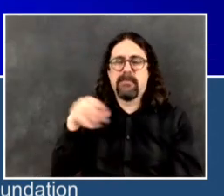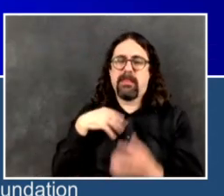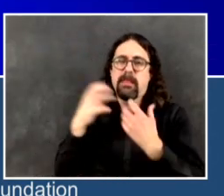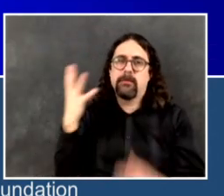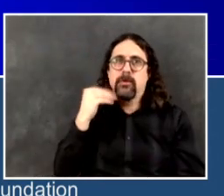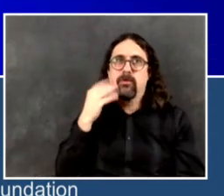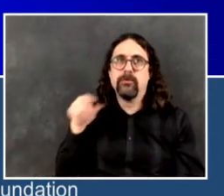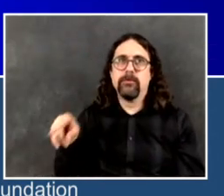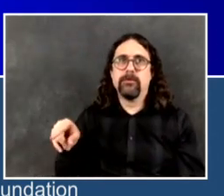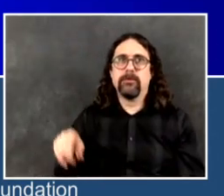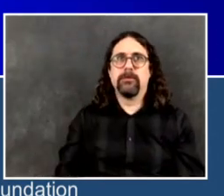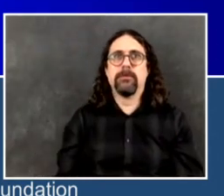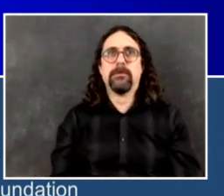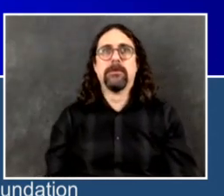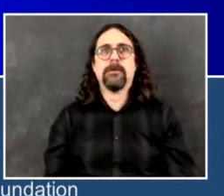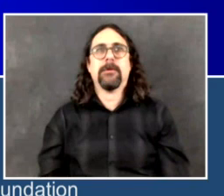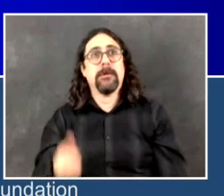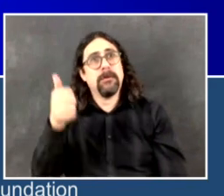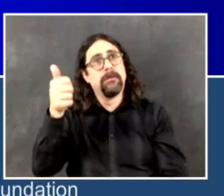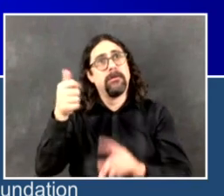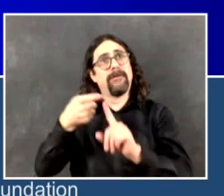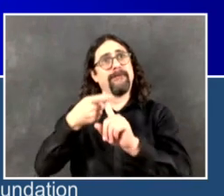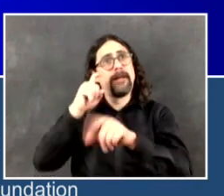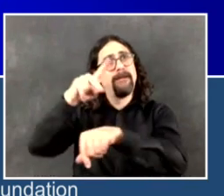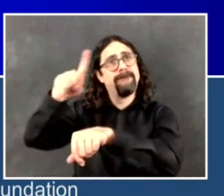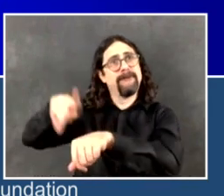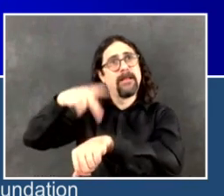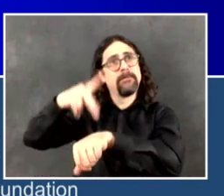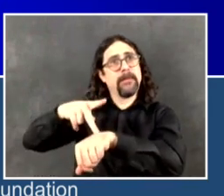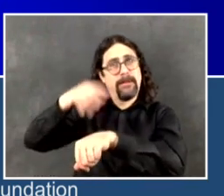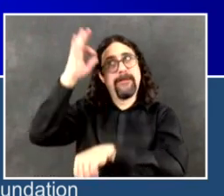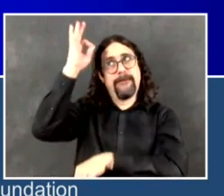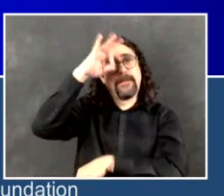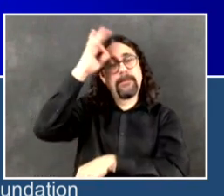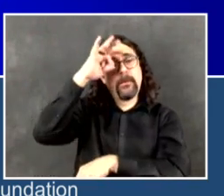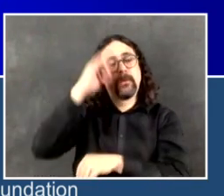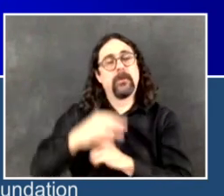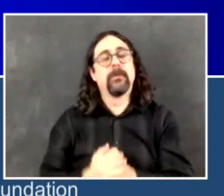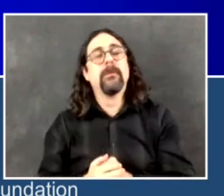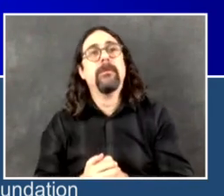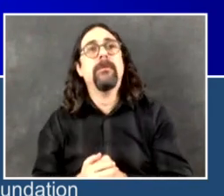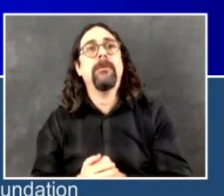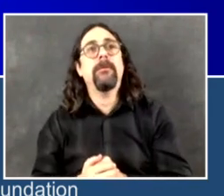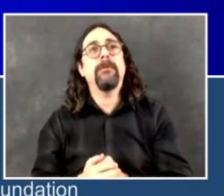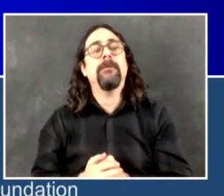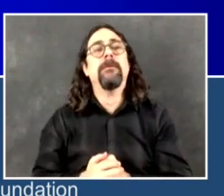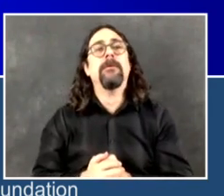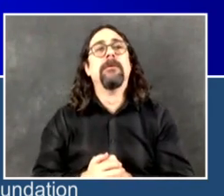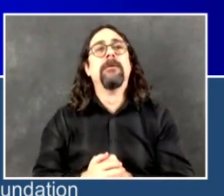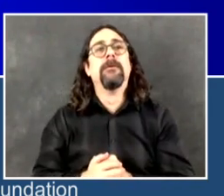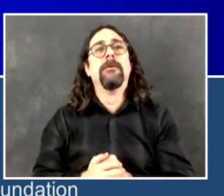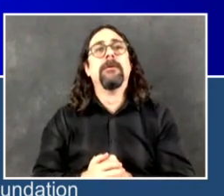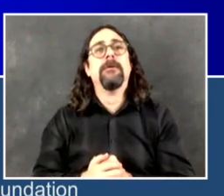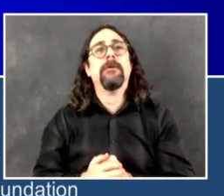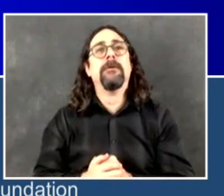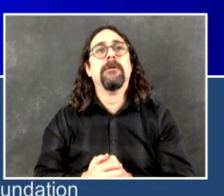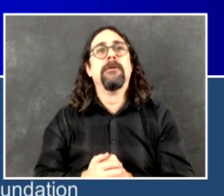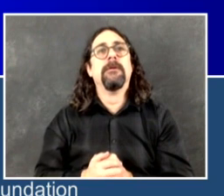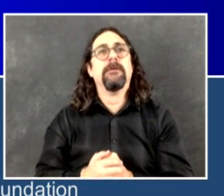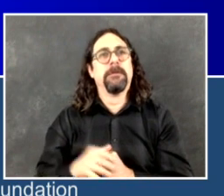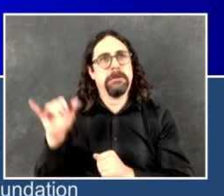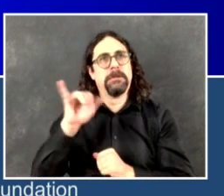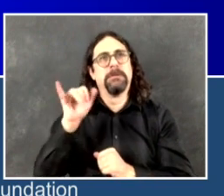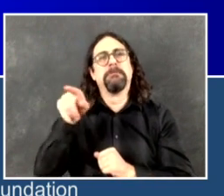her, the passion with which she spoke about helping working people and immigrants, she's going to bring that passion and all that experience to this group.